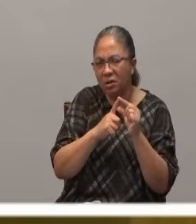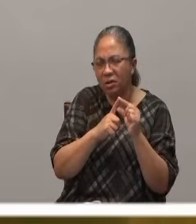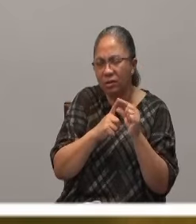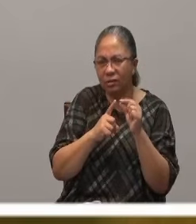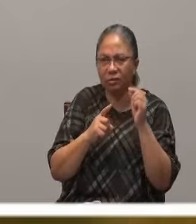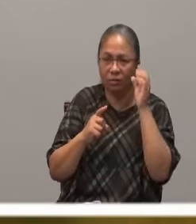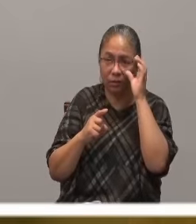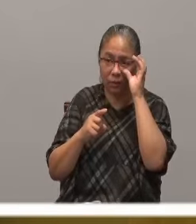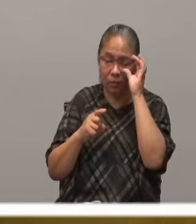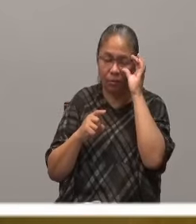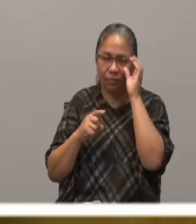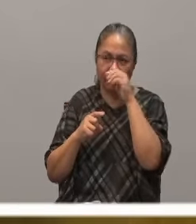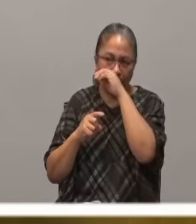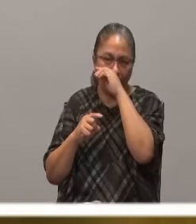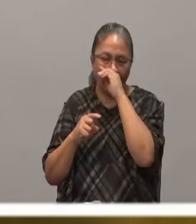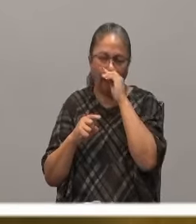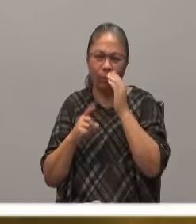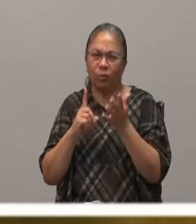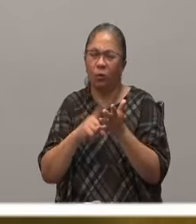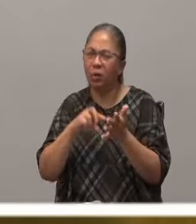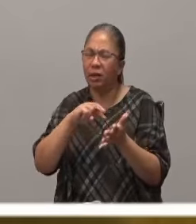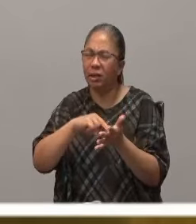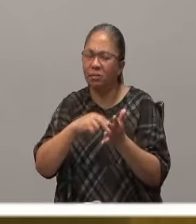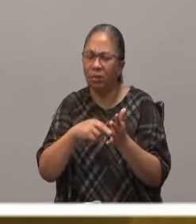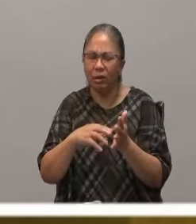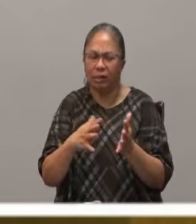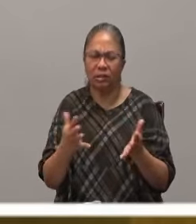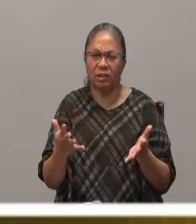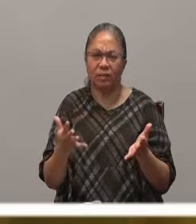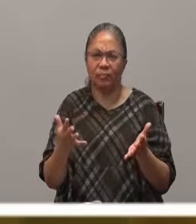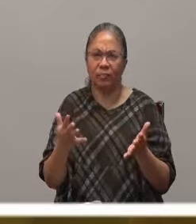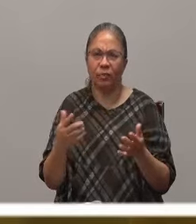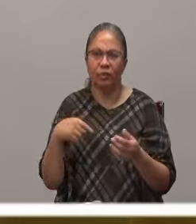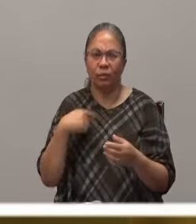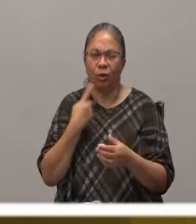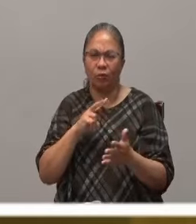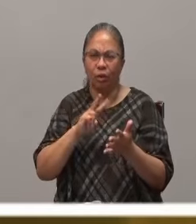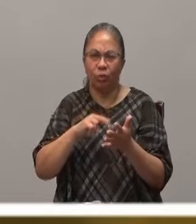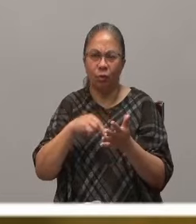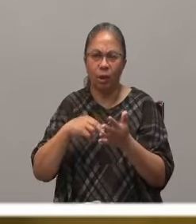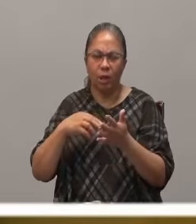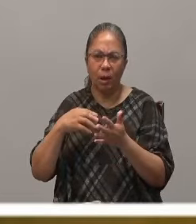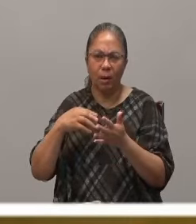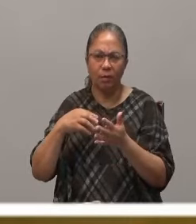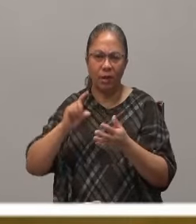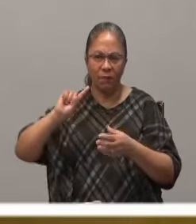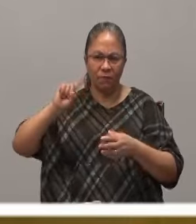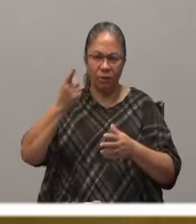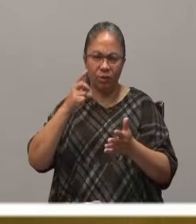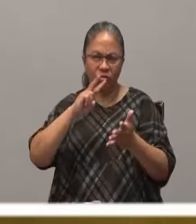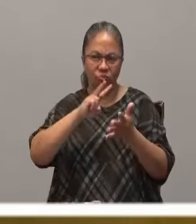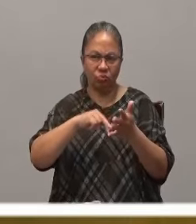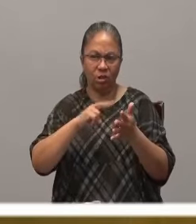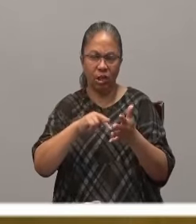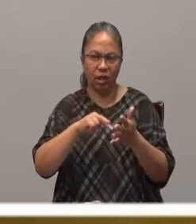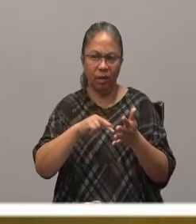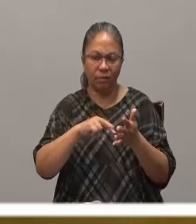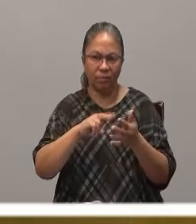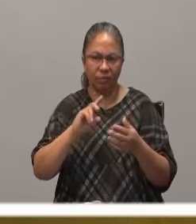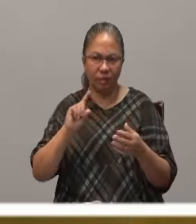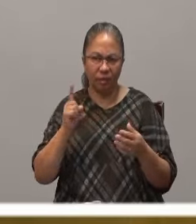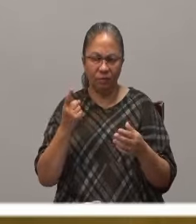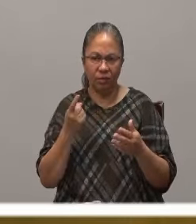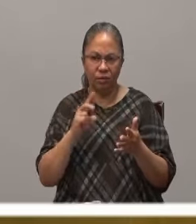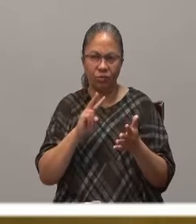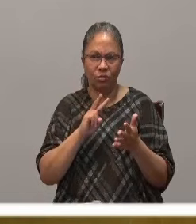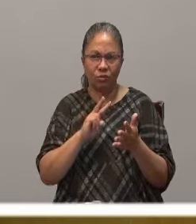understand what this means in Mark, we have to go back to our first reading, where in our first